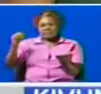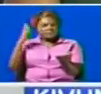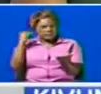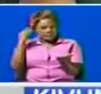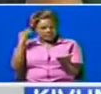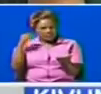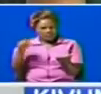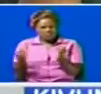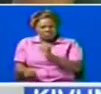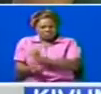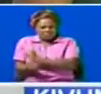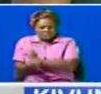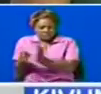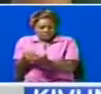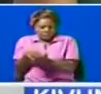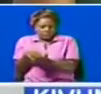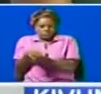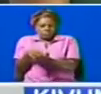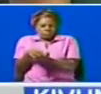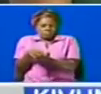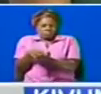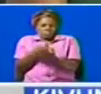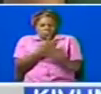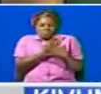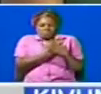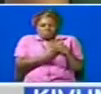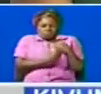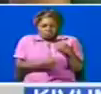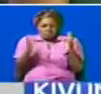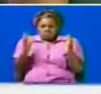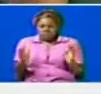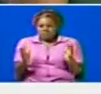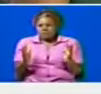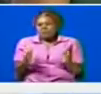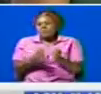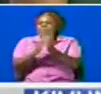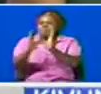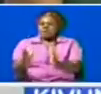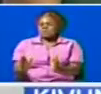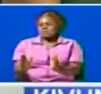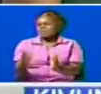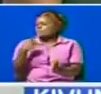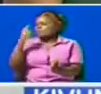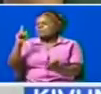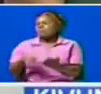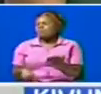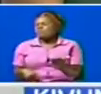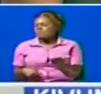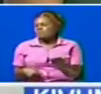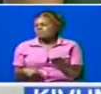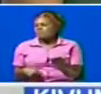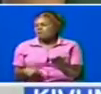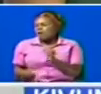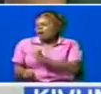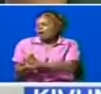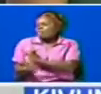hearing you describe the situation, really unfortunate turn of events. But what are the area leaders, saying? What are they? What kind of